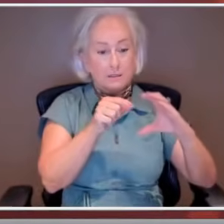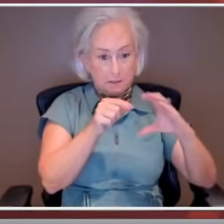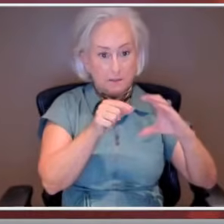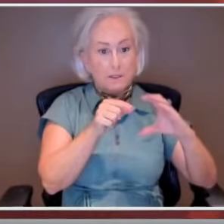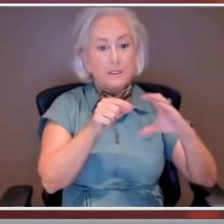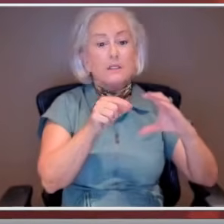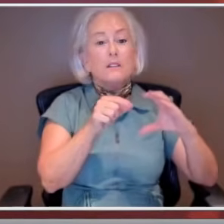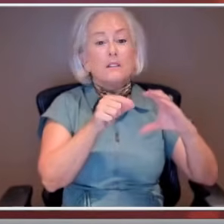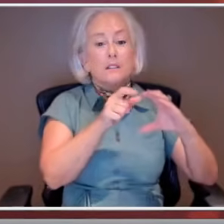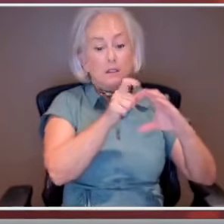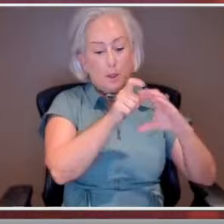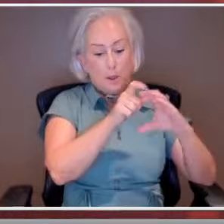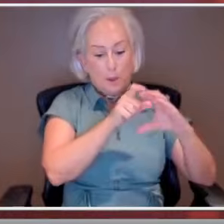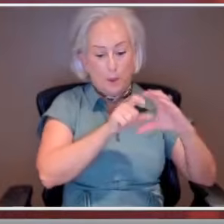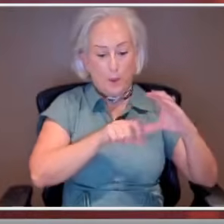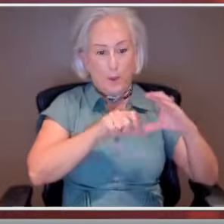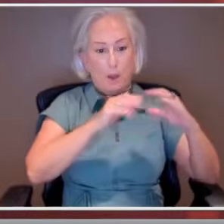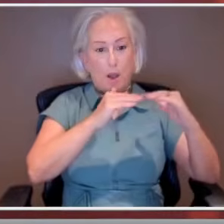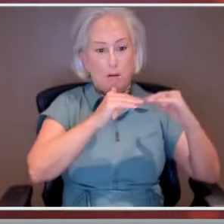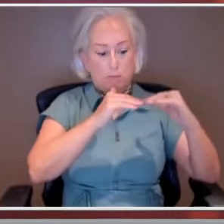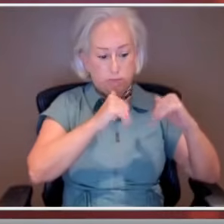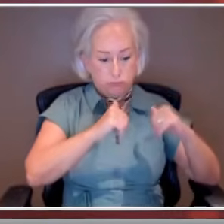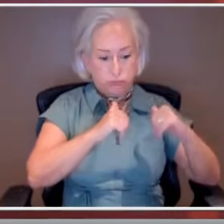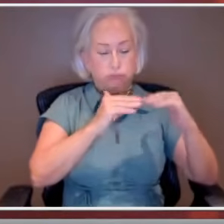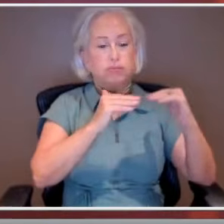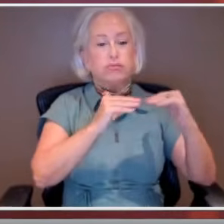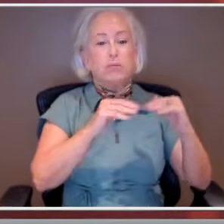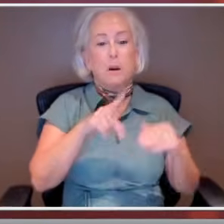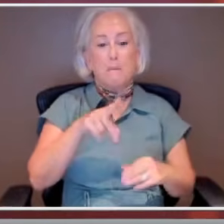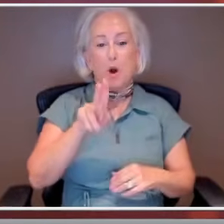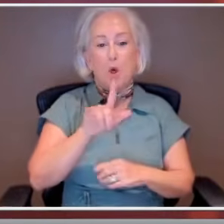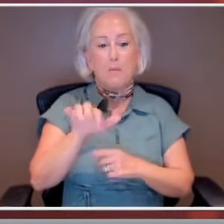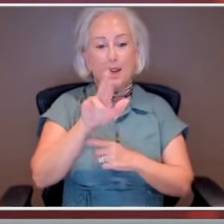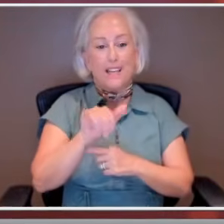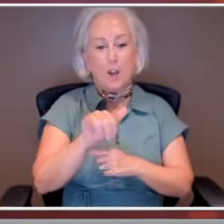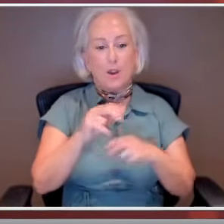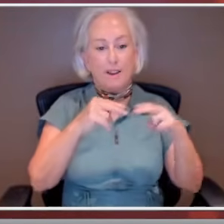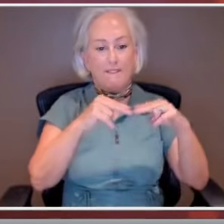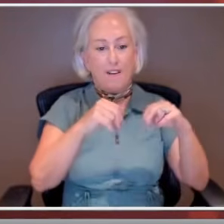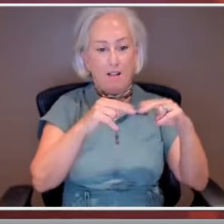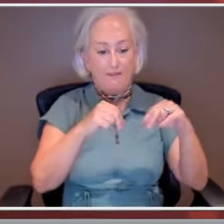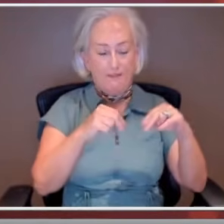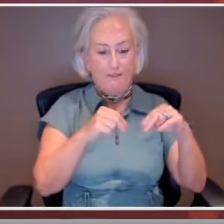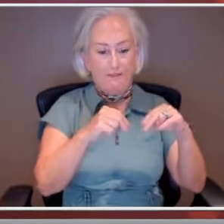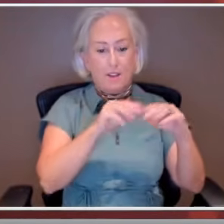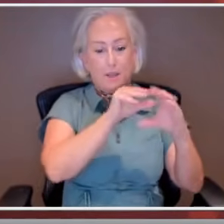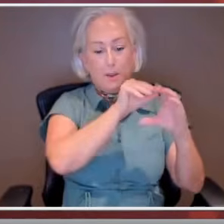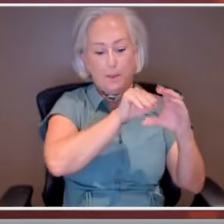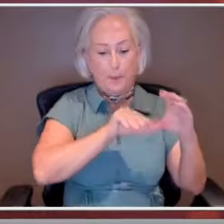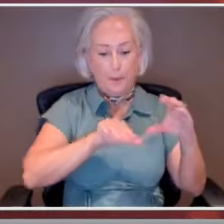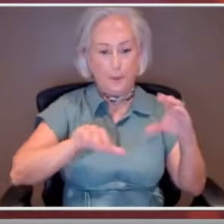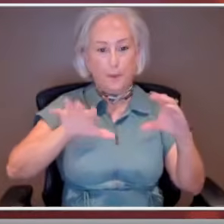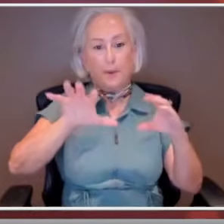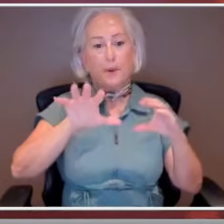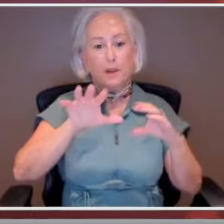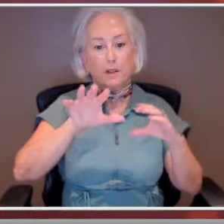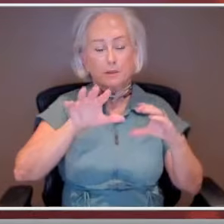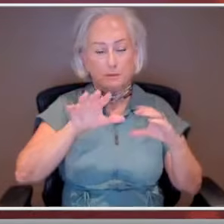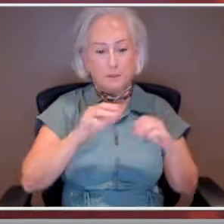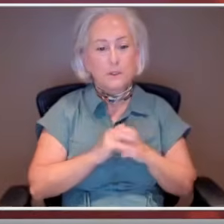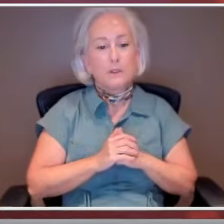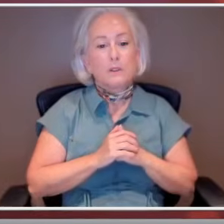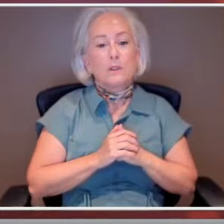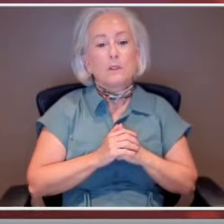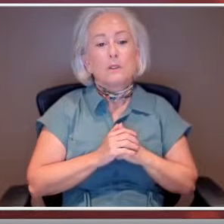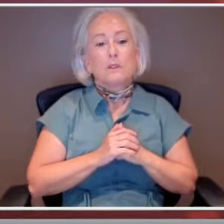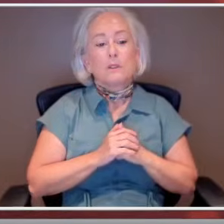pump across that pulmonary valve. And what we saw in Keith's case was that the valve was very narrowed